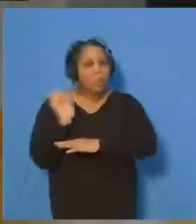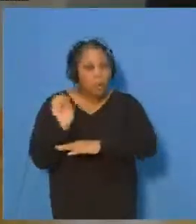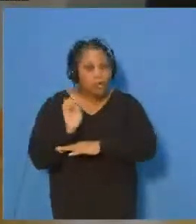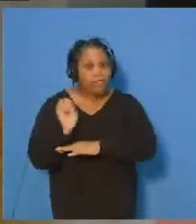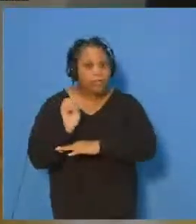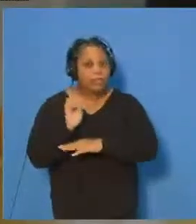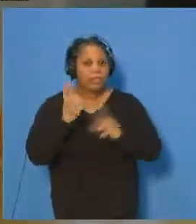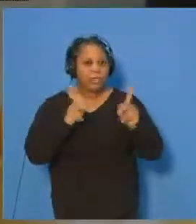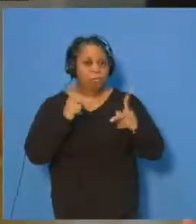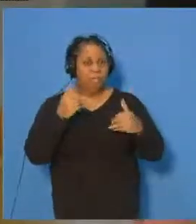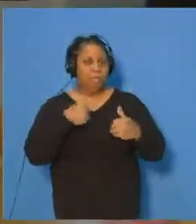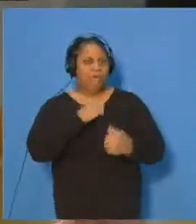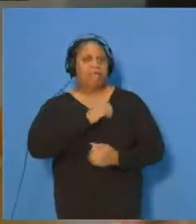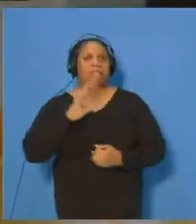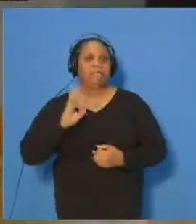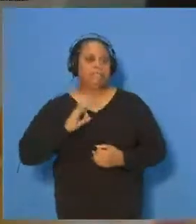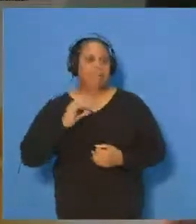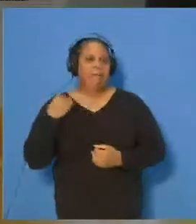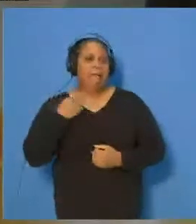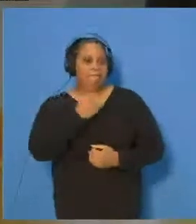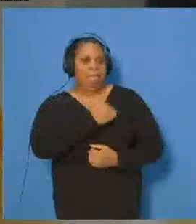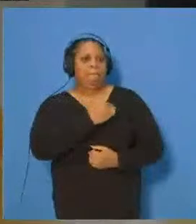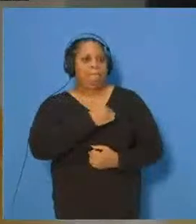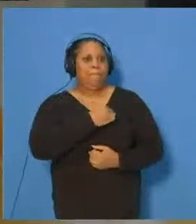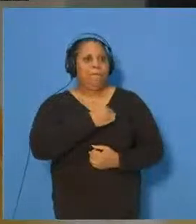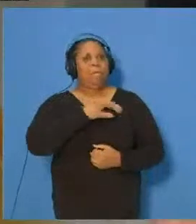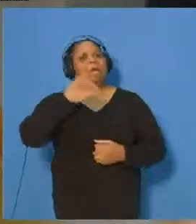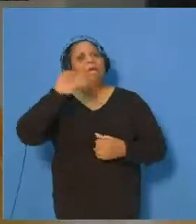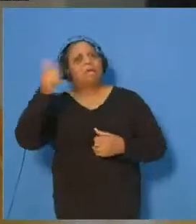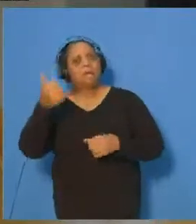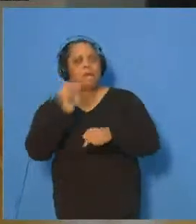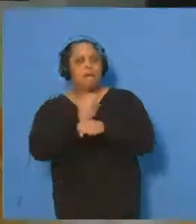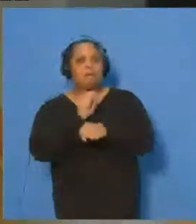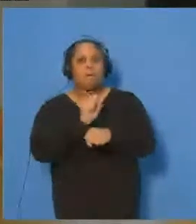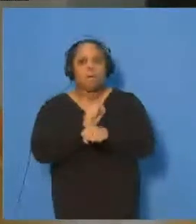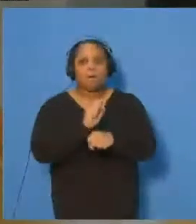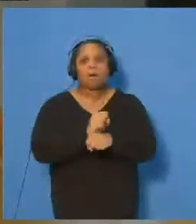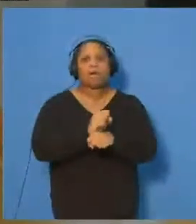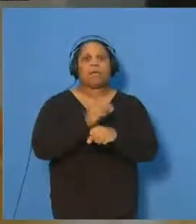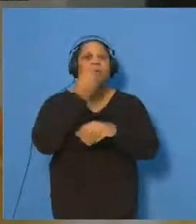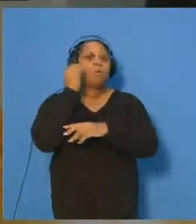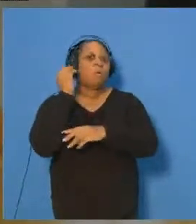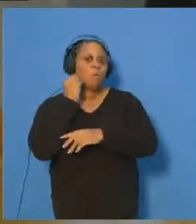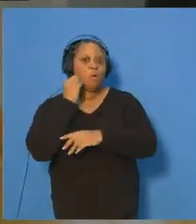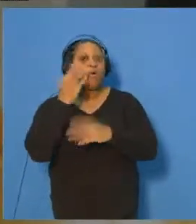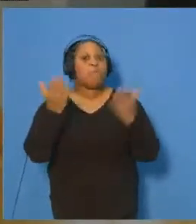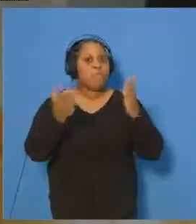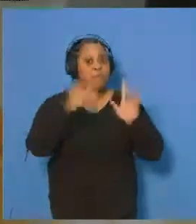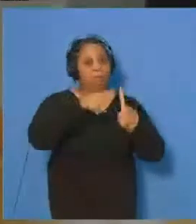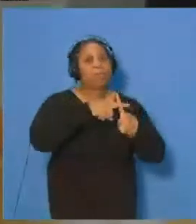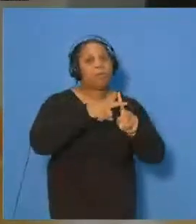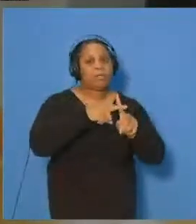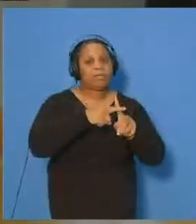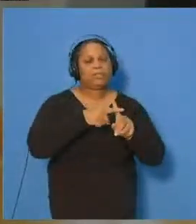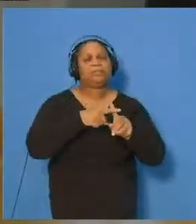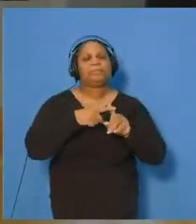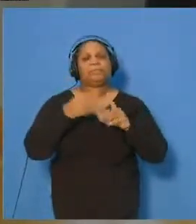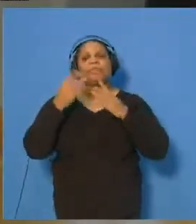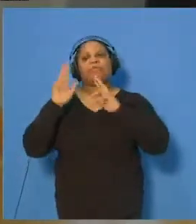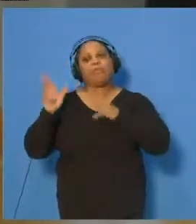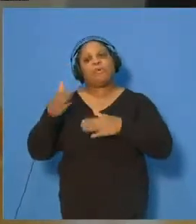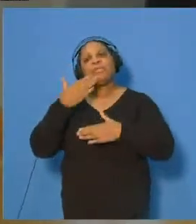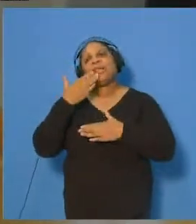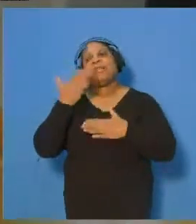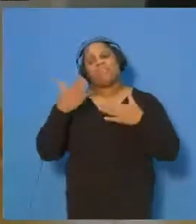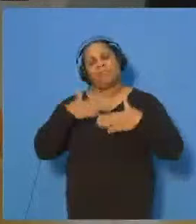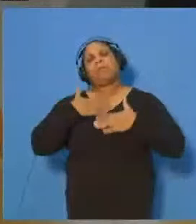that may have had a staff member that may have worked at another rest home where there may have been a positive. Thank you very much. Appreciate that. With